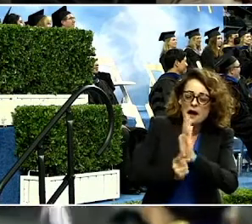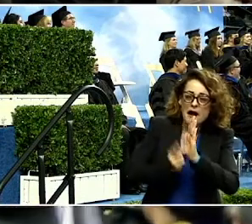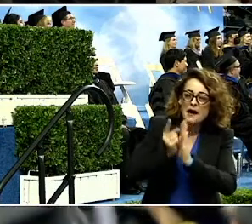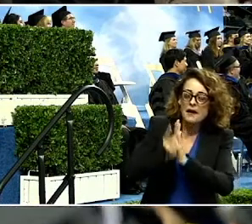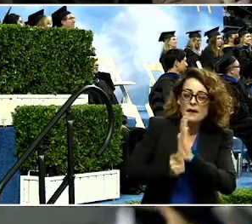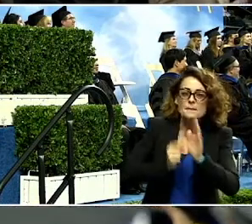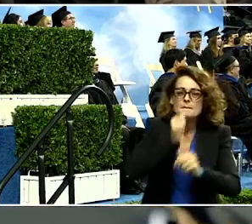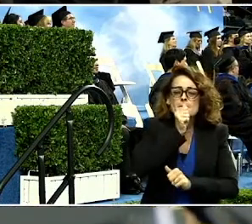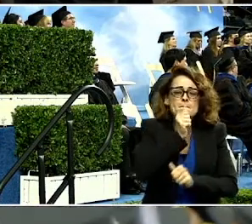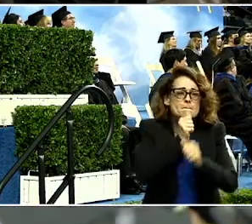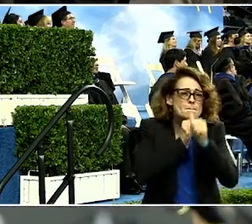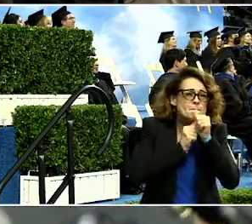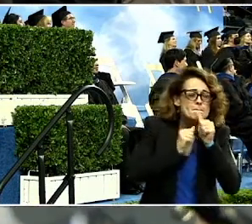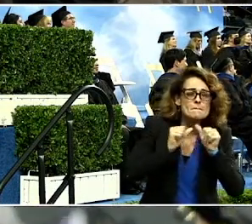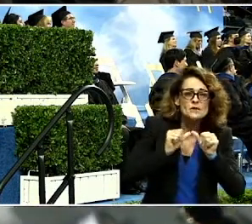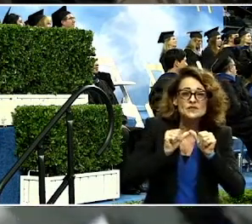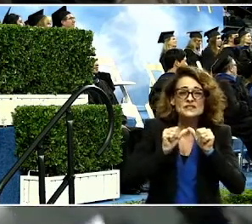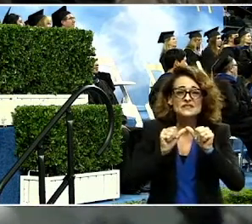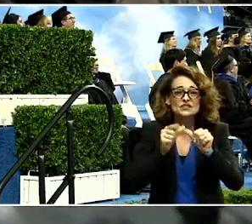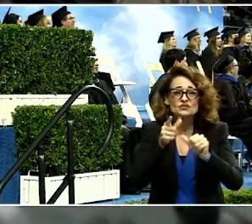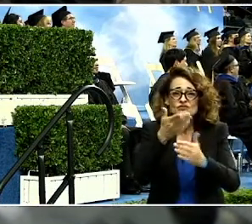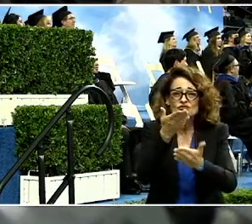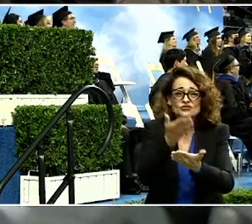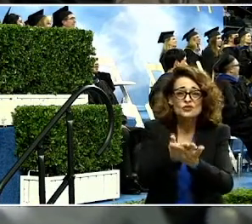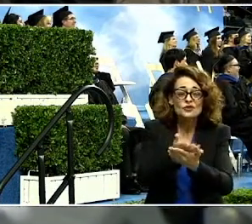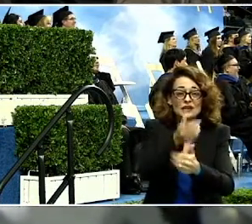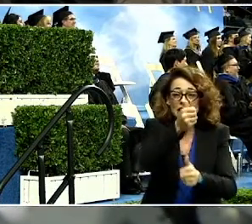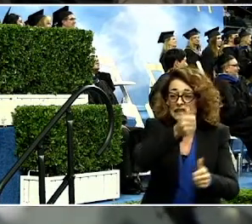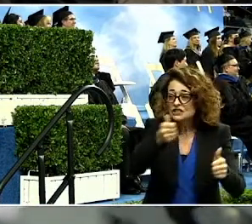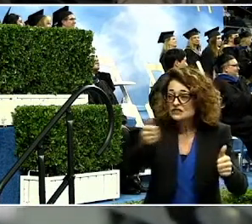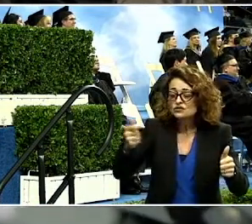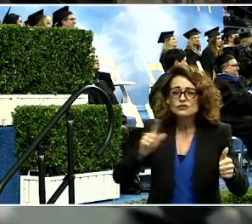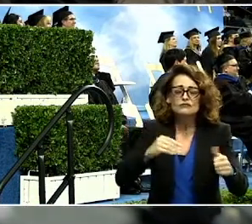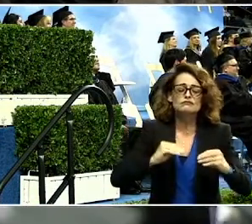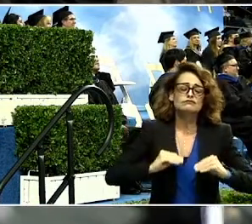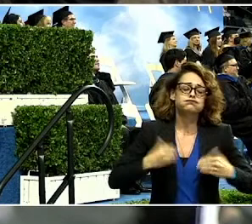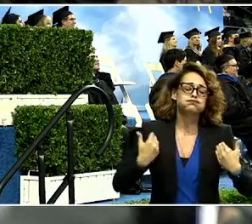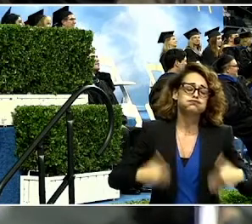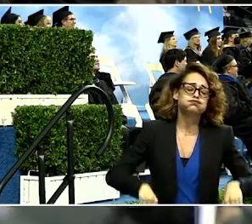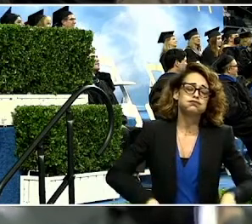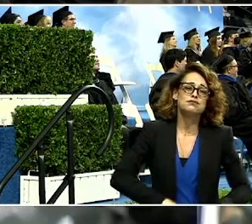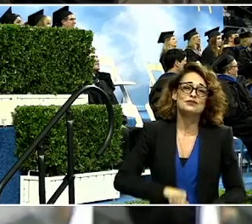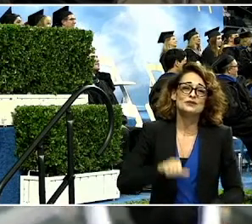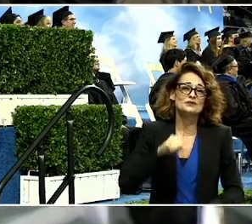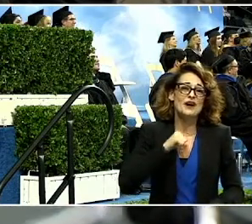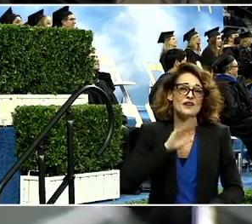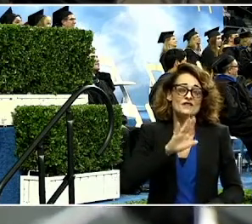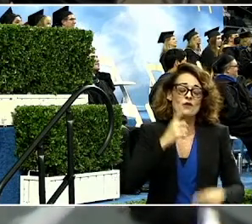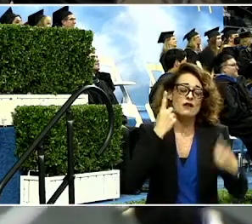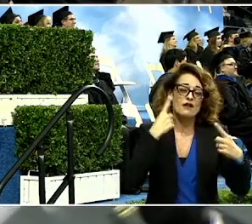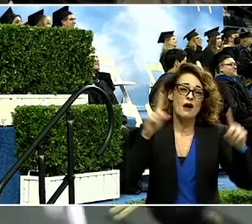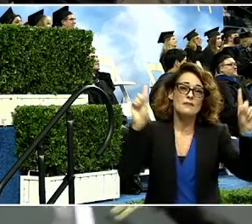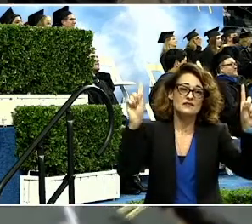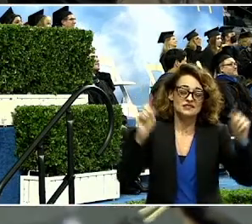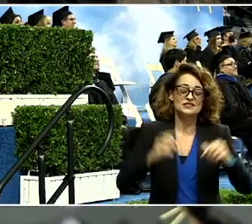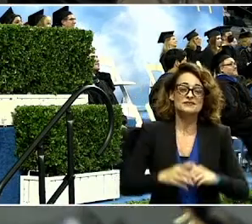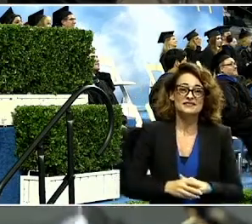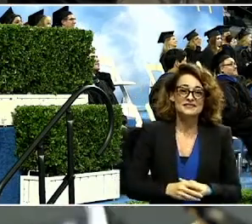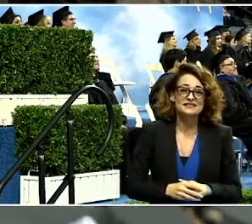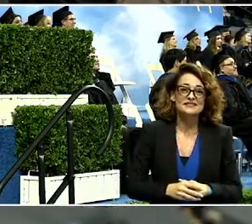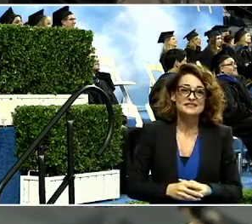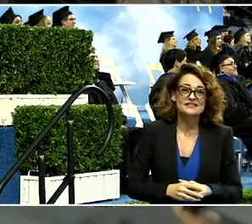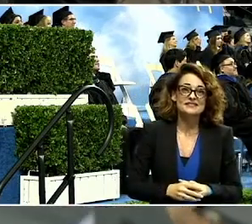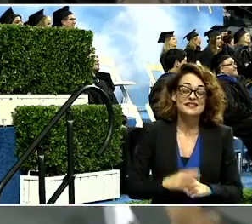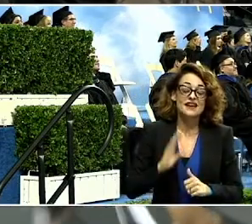you have shown. Each of you should be incredibly proud of what you have accomplished. Our